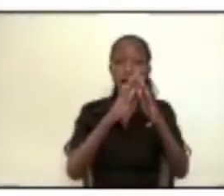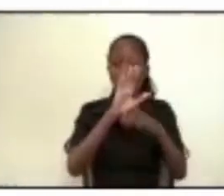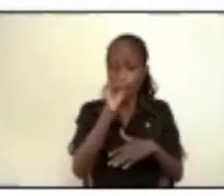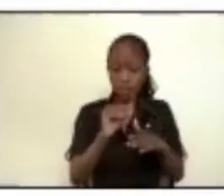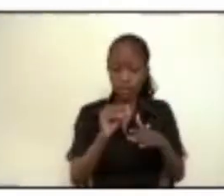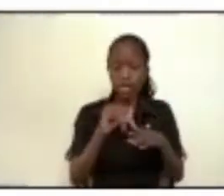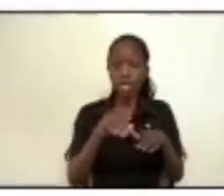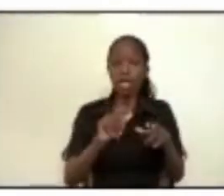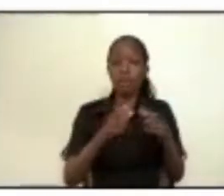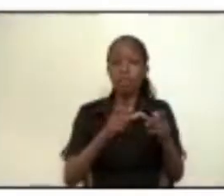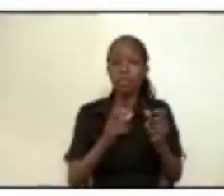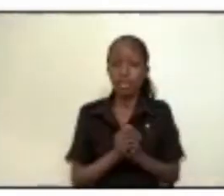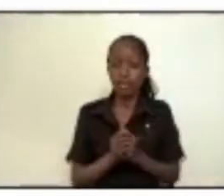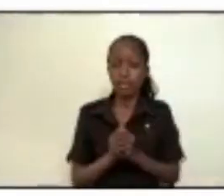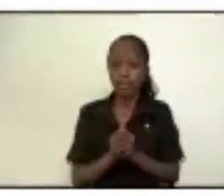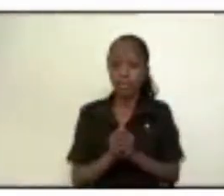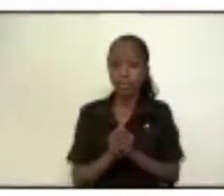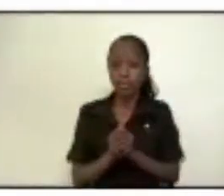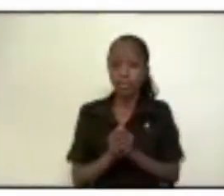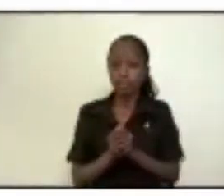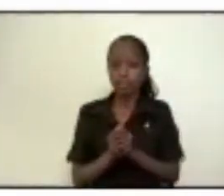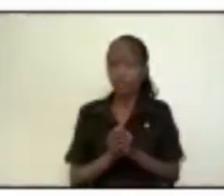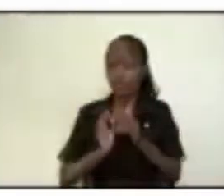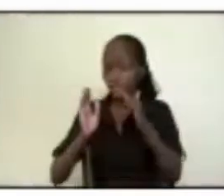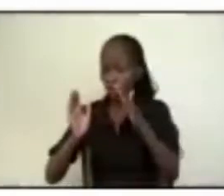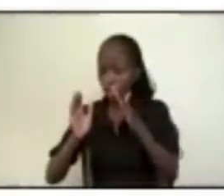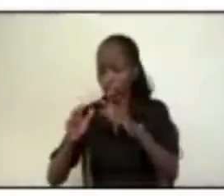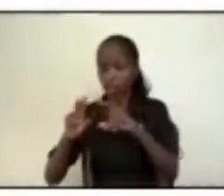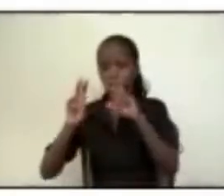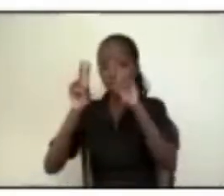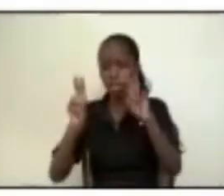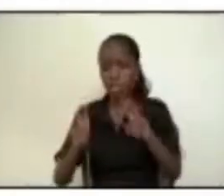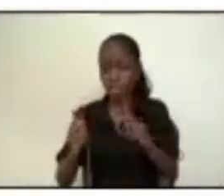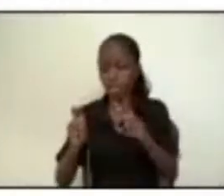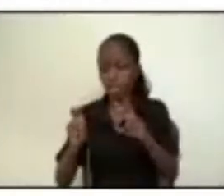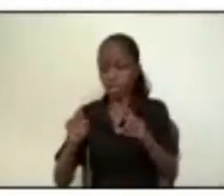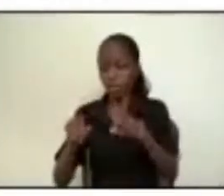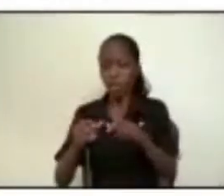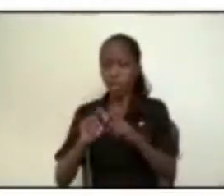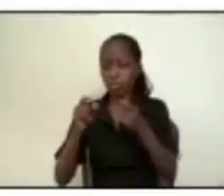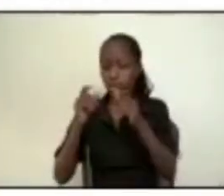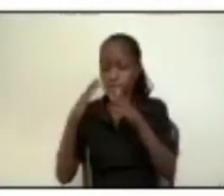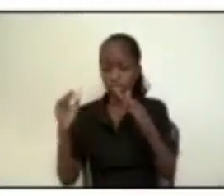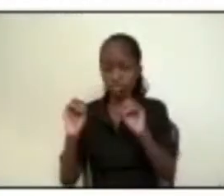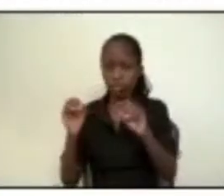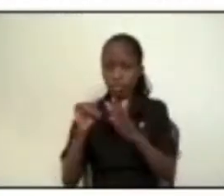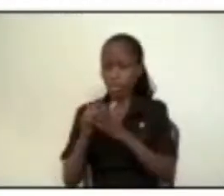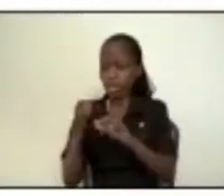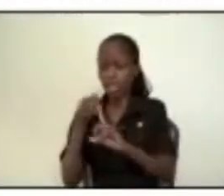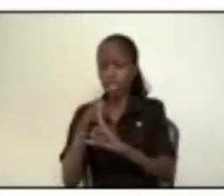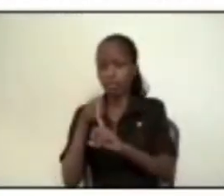academic landscapes as well. So it's not just, global media houses that are pushing forward this negative,